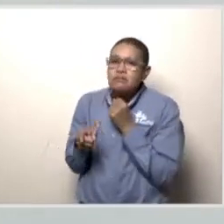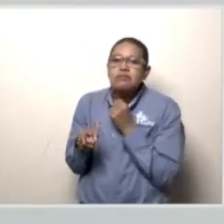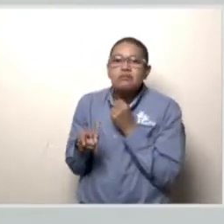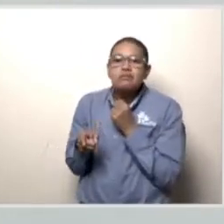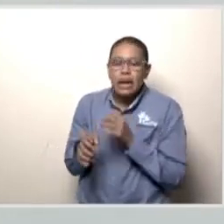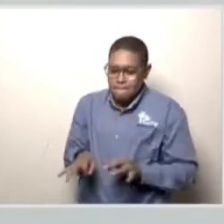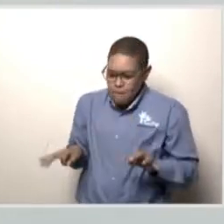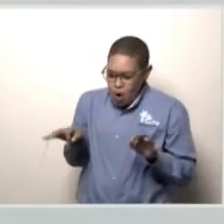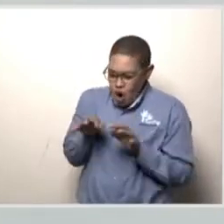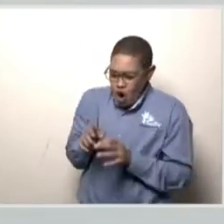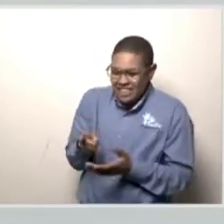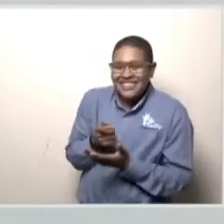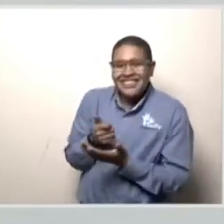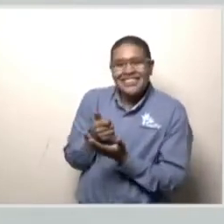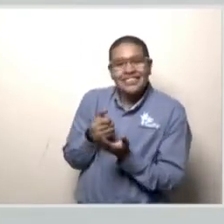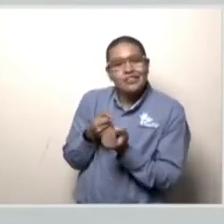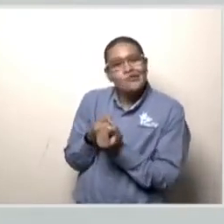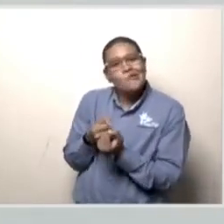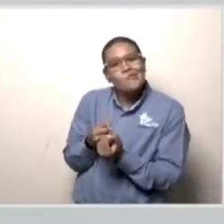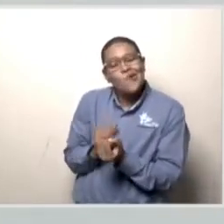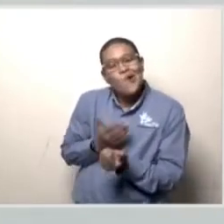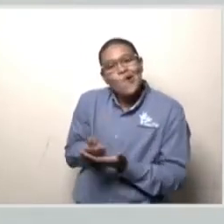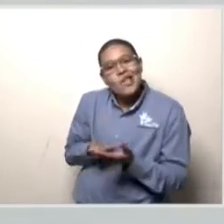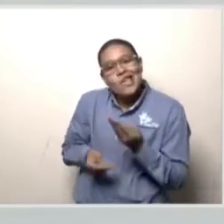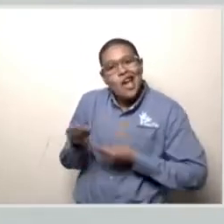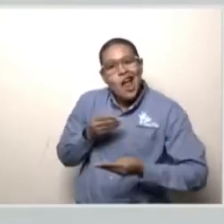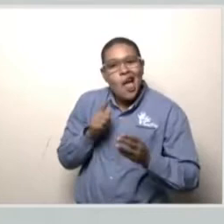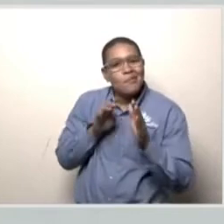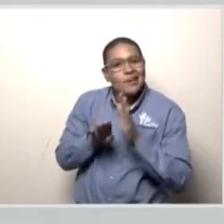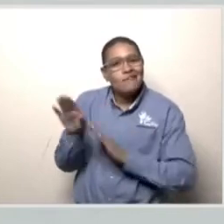important tool in our economic development.